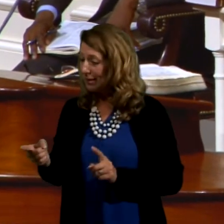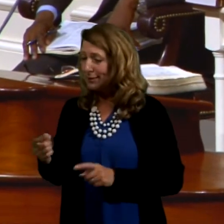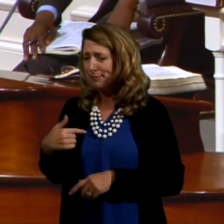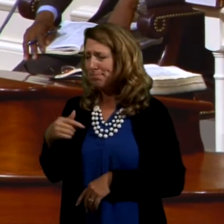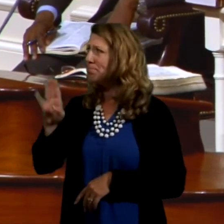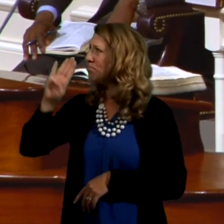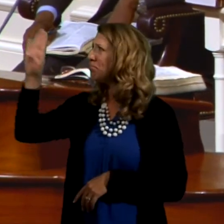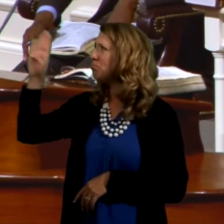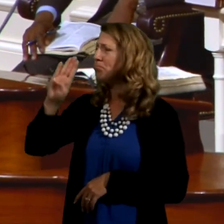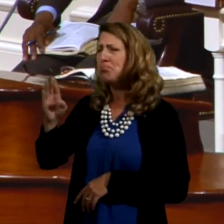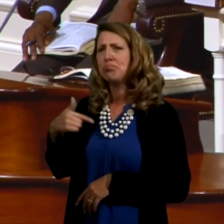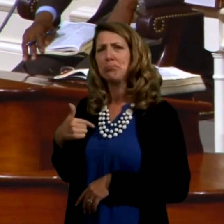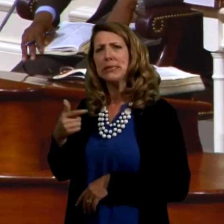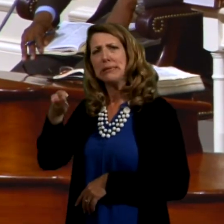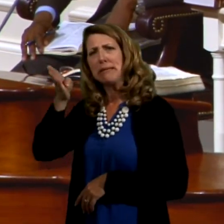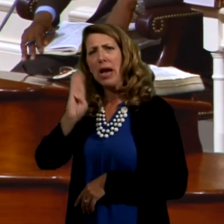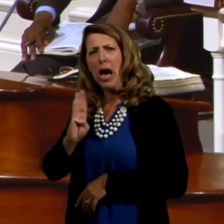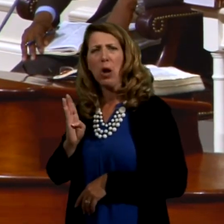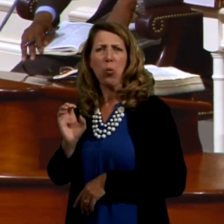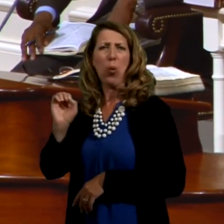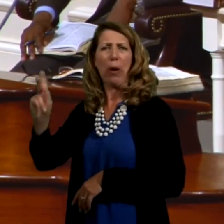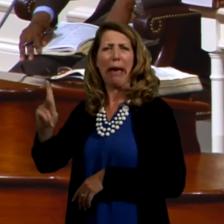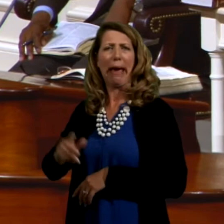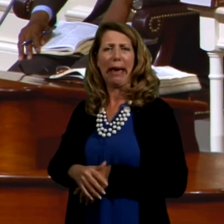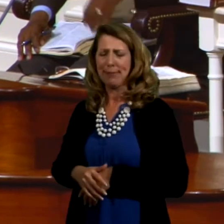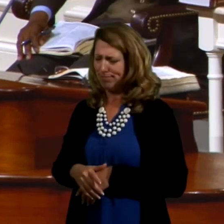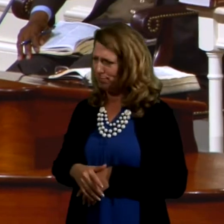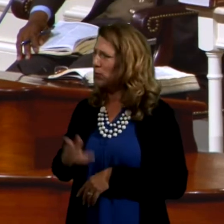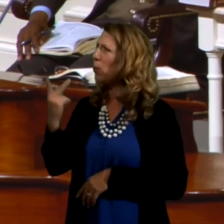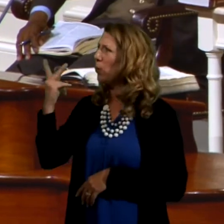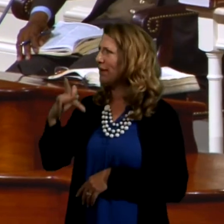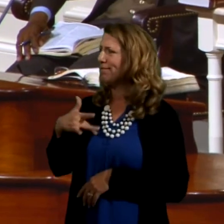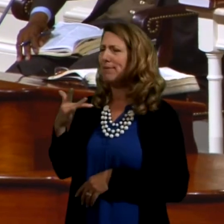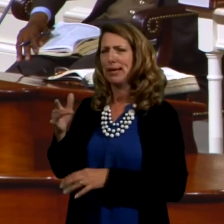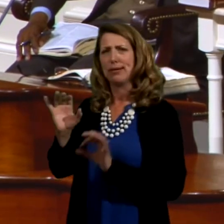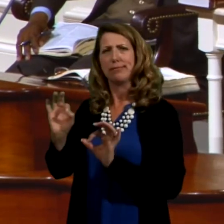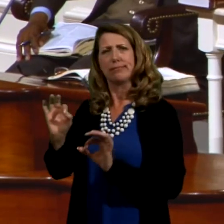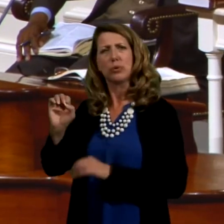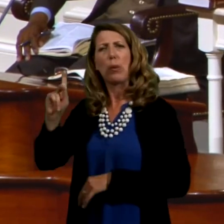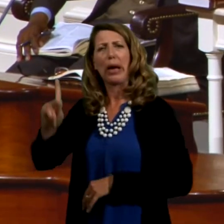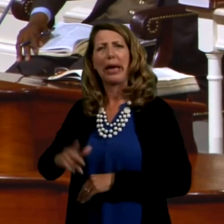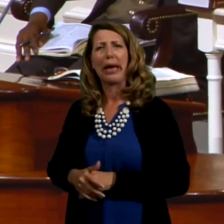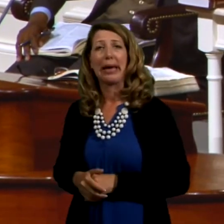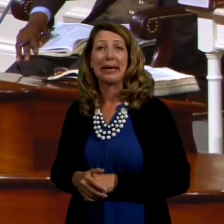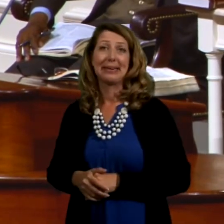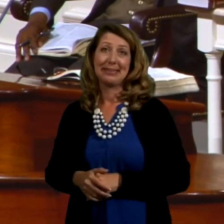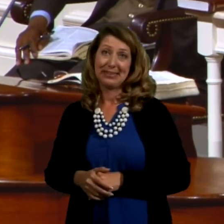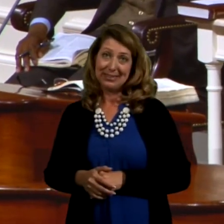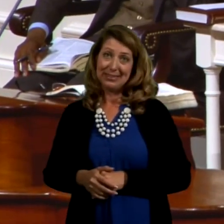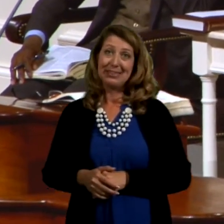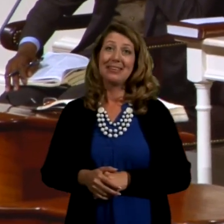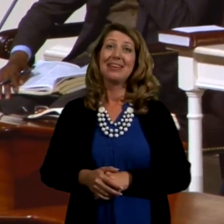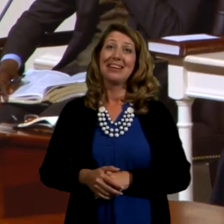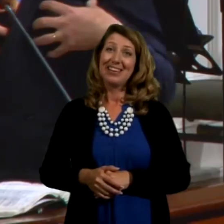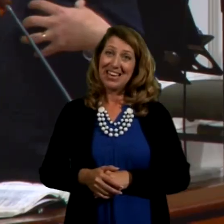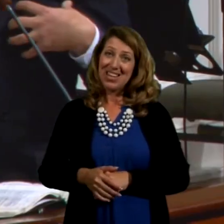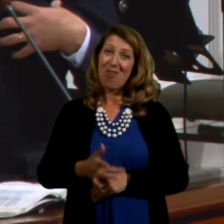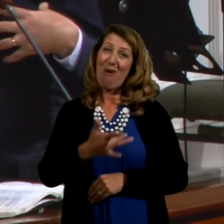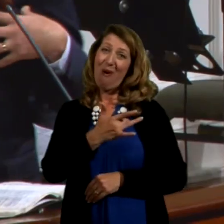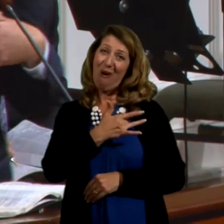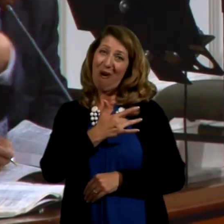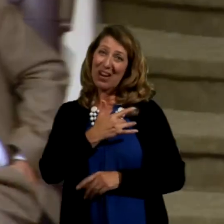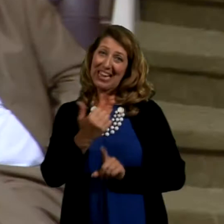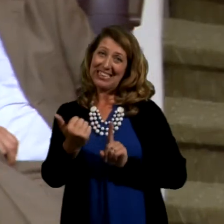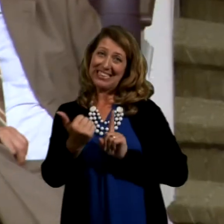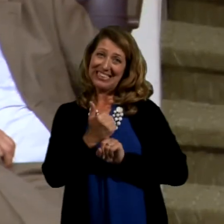God, we're okay with it. We feel good about it. And you know, the truth of the matter is, a heart is deceitful above all things